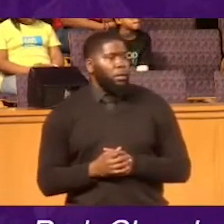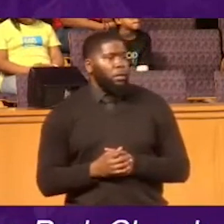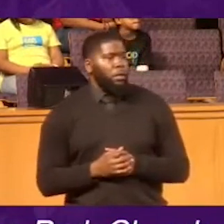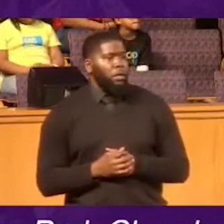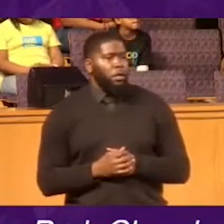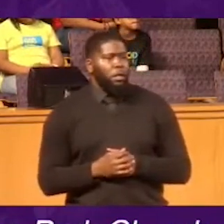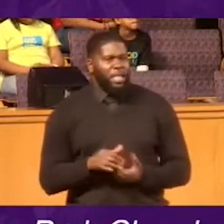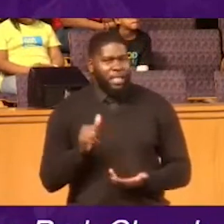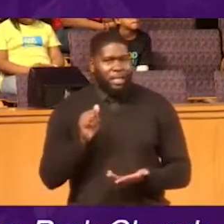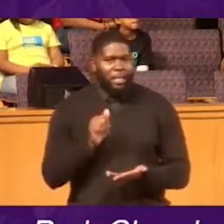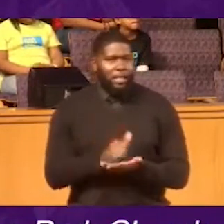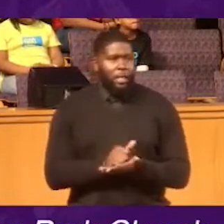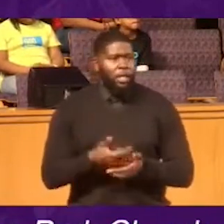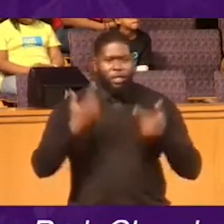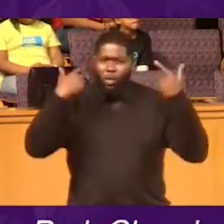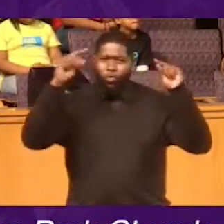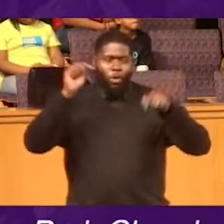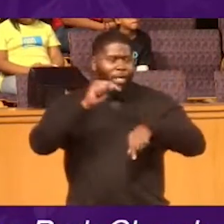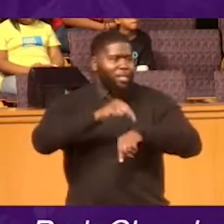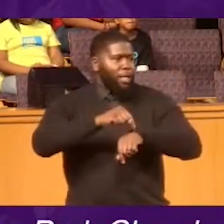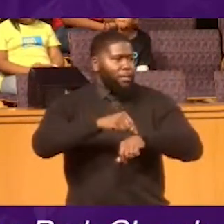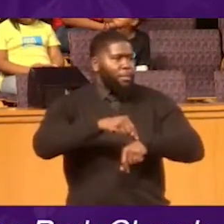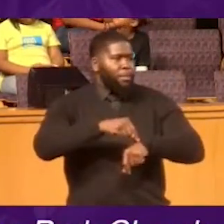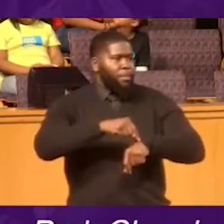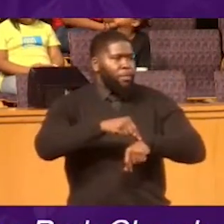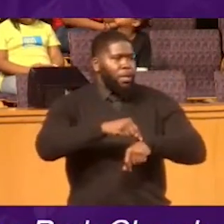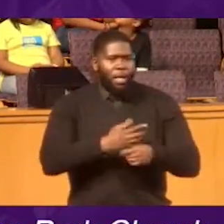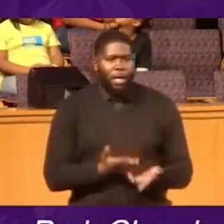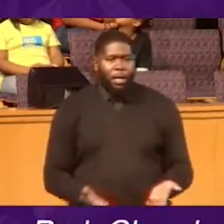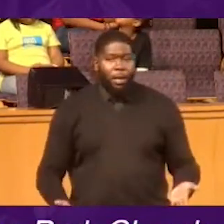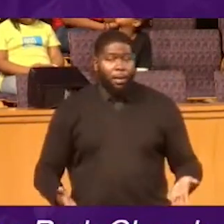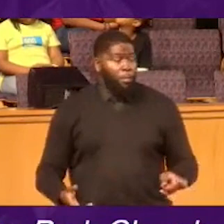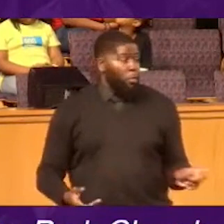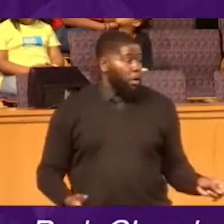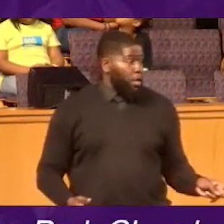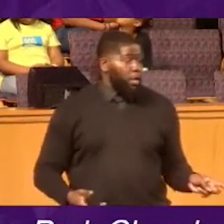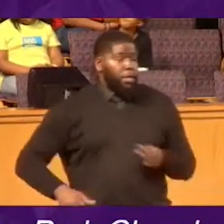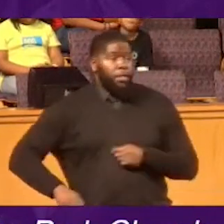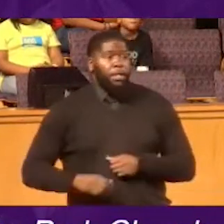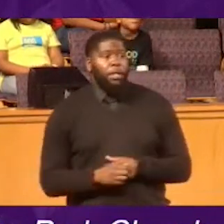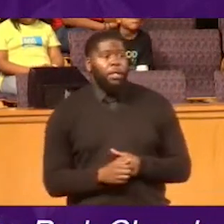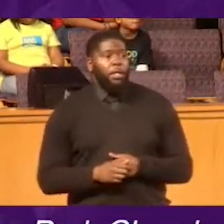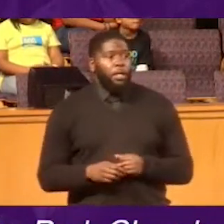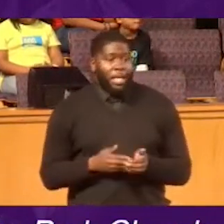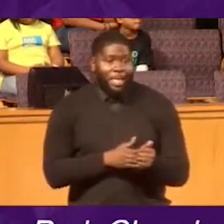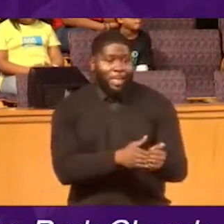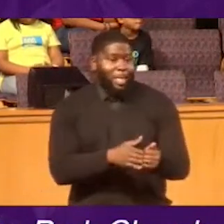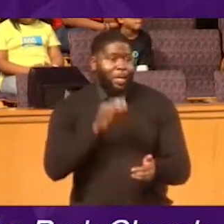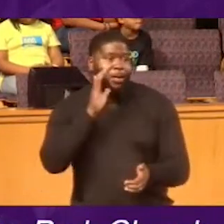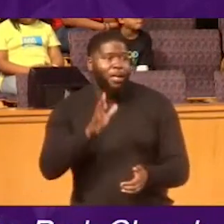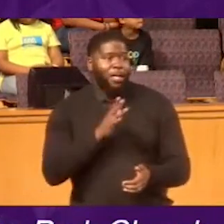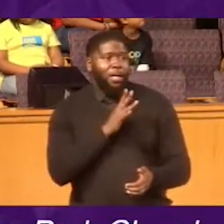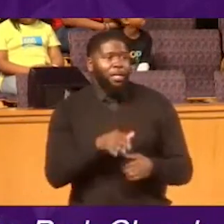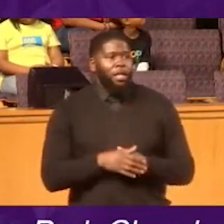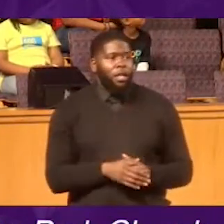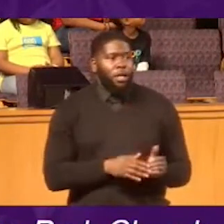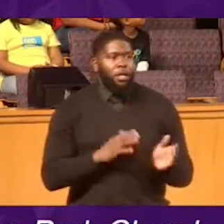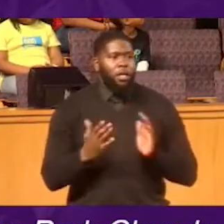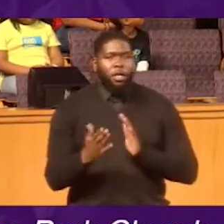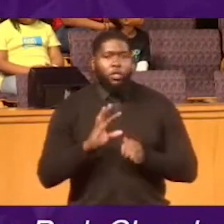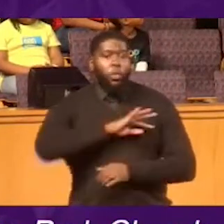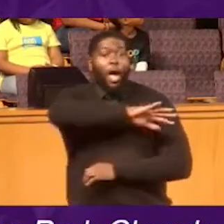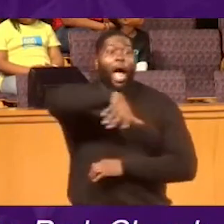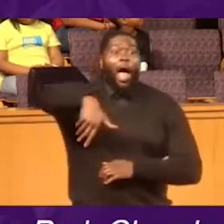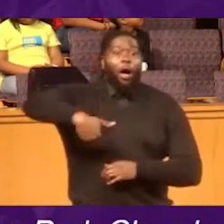This is a great time, and I'm here with my leading lady, Sonia Nichols, to present to our